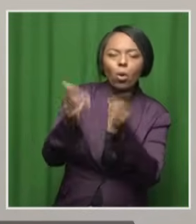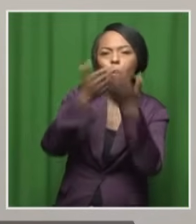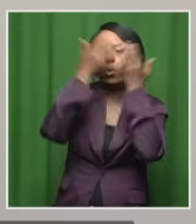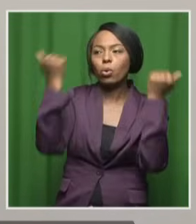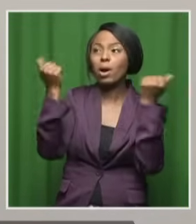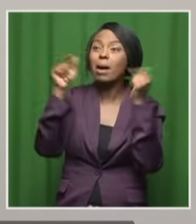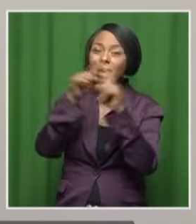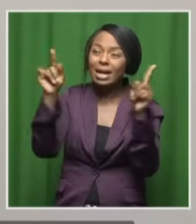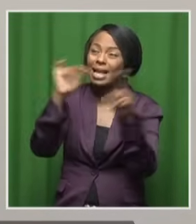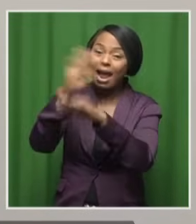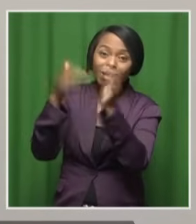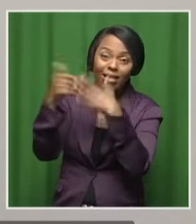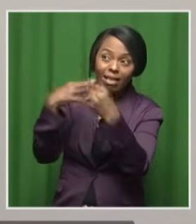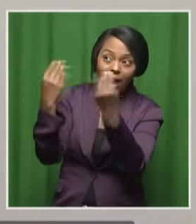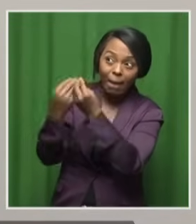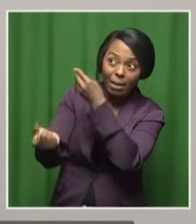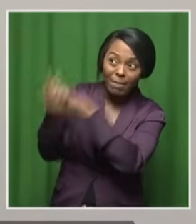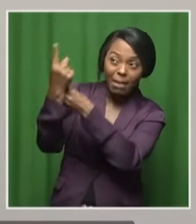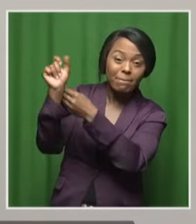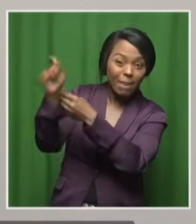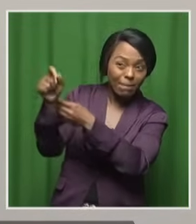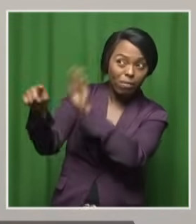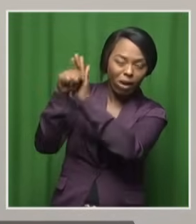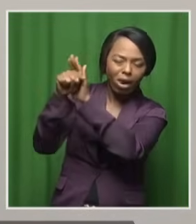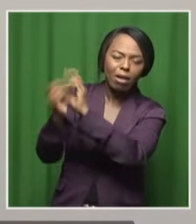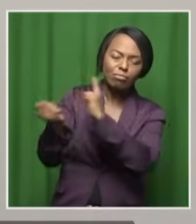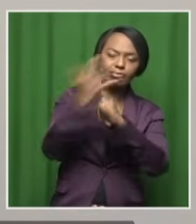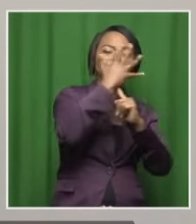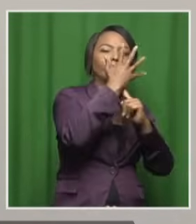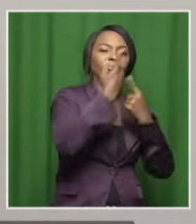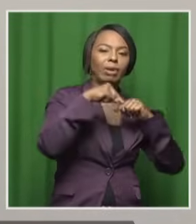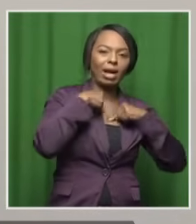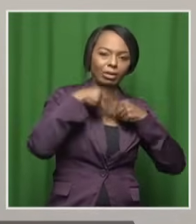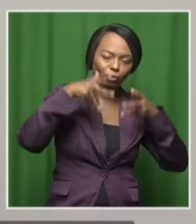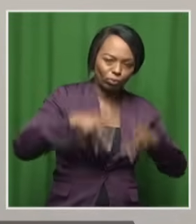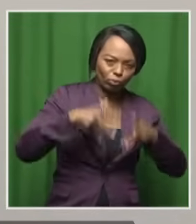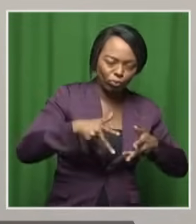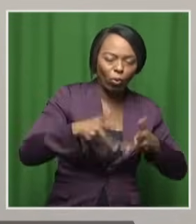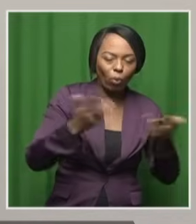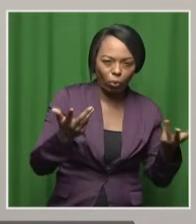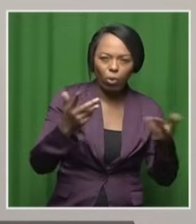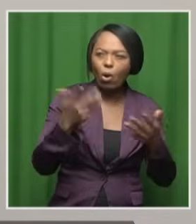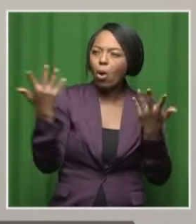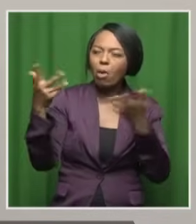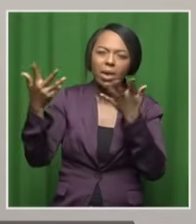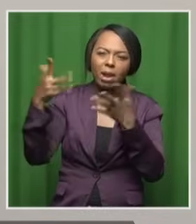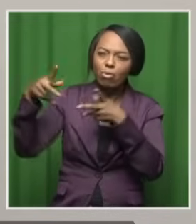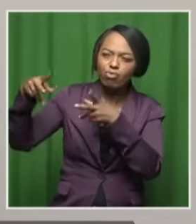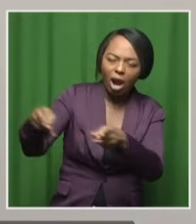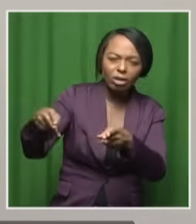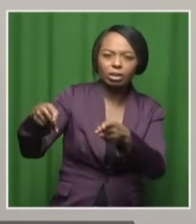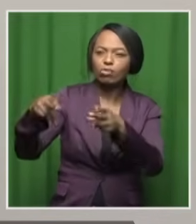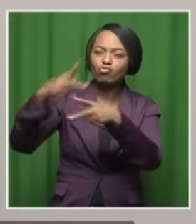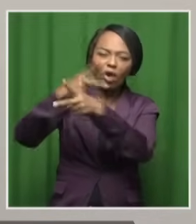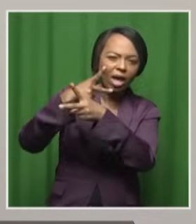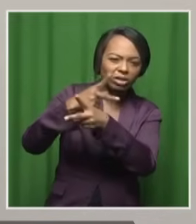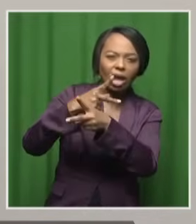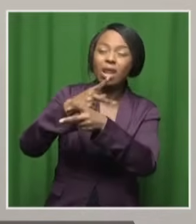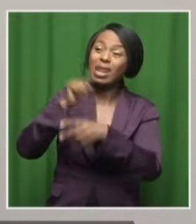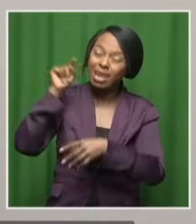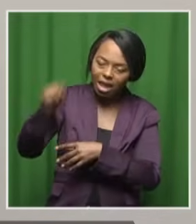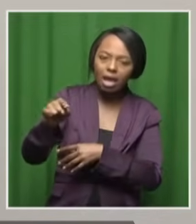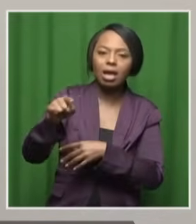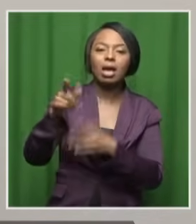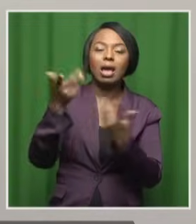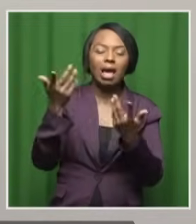impact on that. OPEC plus countries are cutting production, or they're continuing to cut production. That is playing a role.